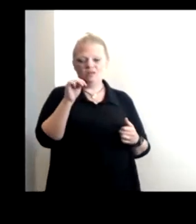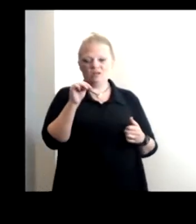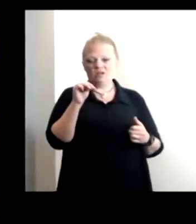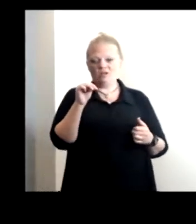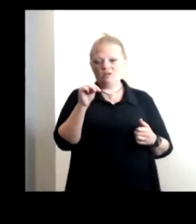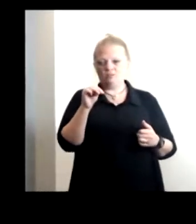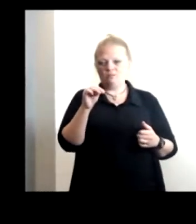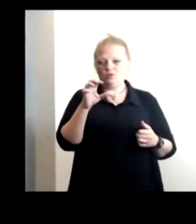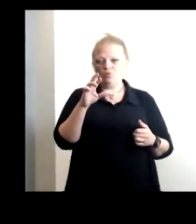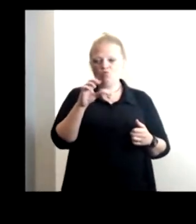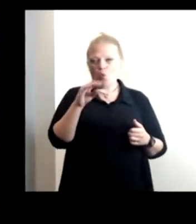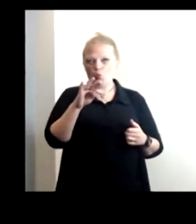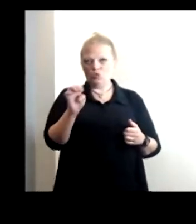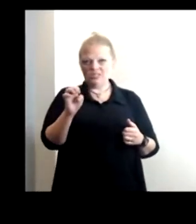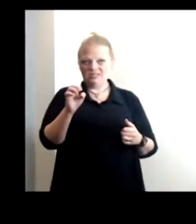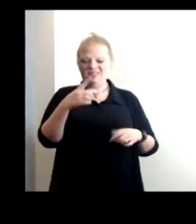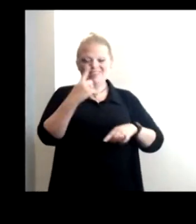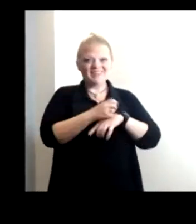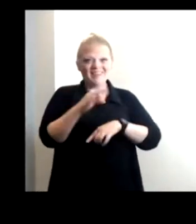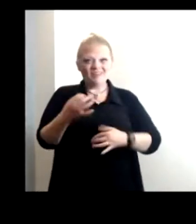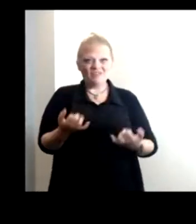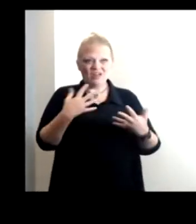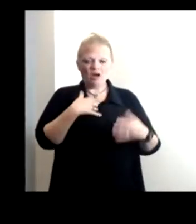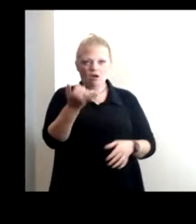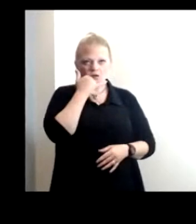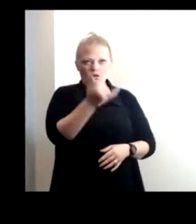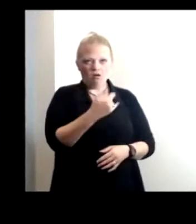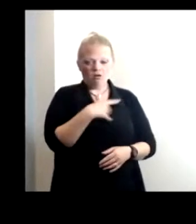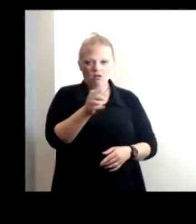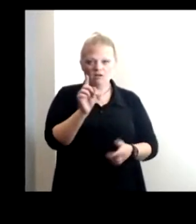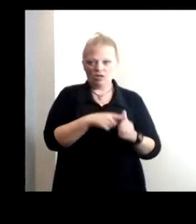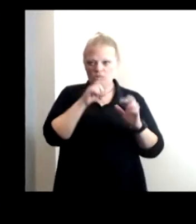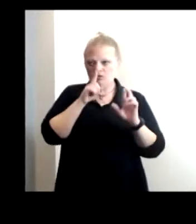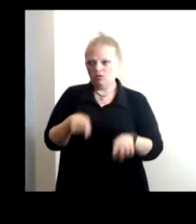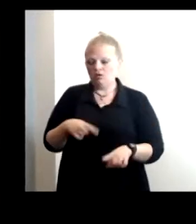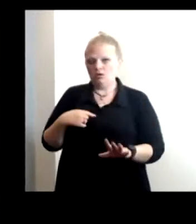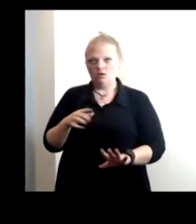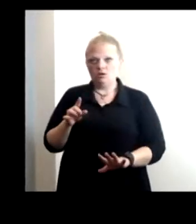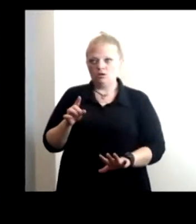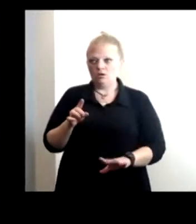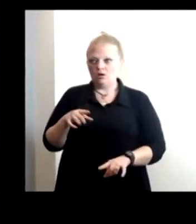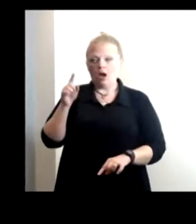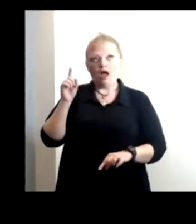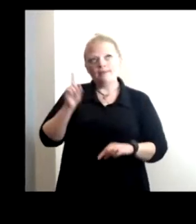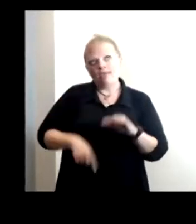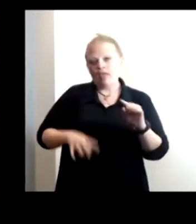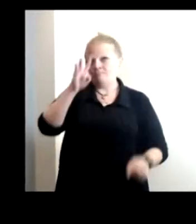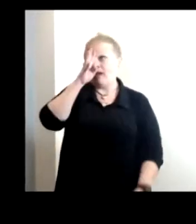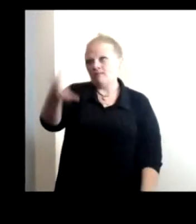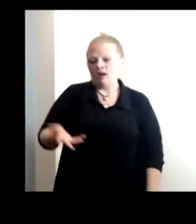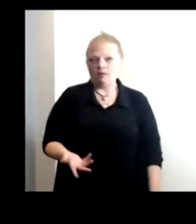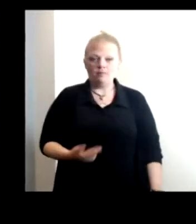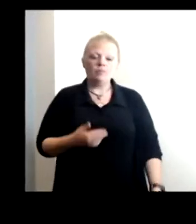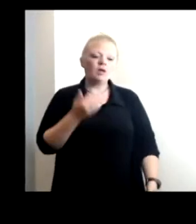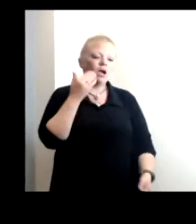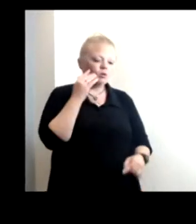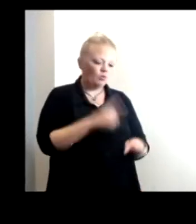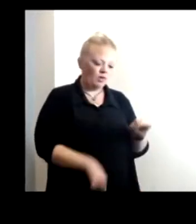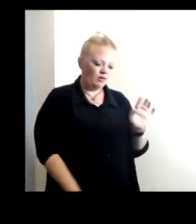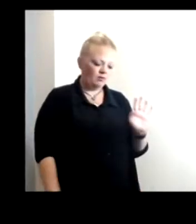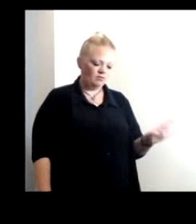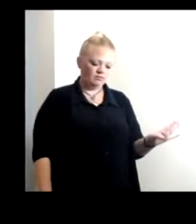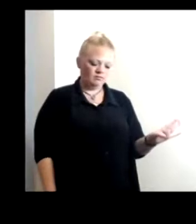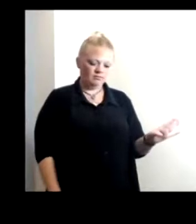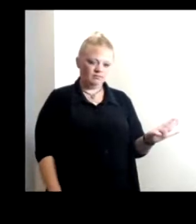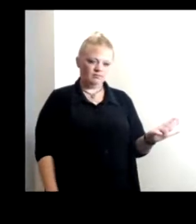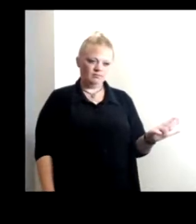of the fire, and I called him up, and his first response is, "You can't make this stuff up." I go, "I know you can't." He says,